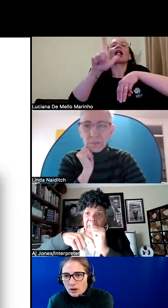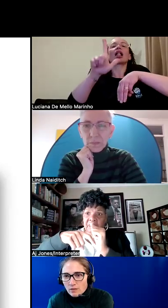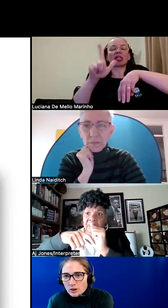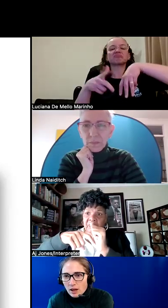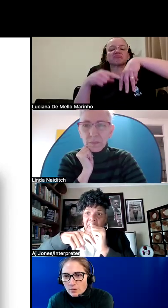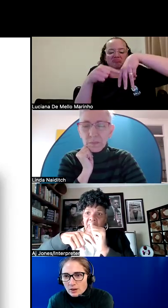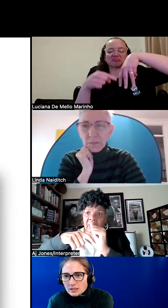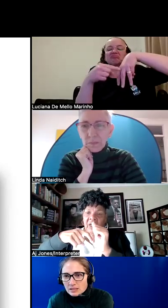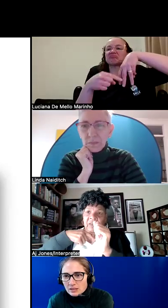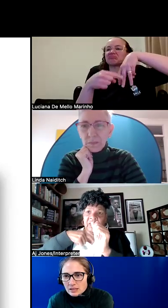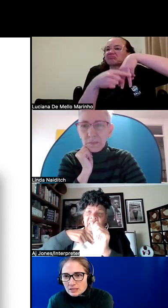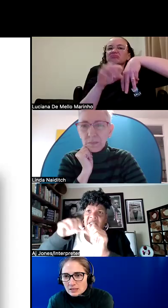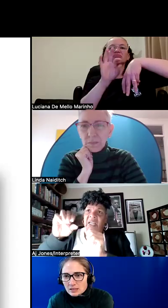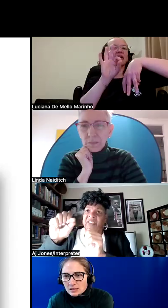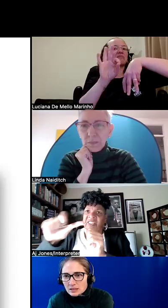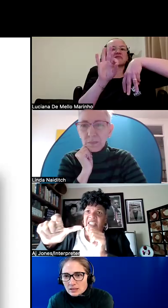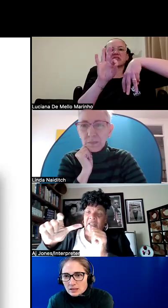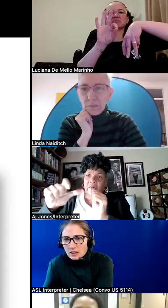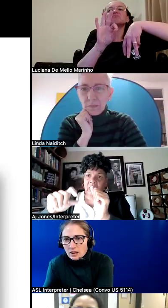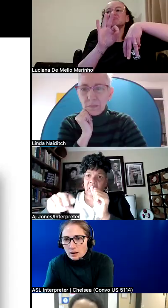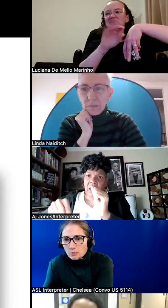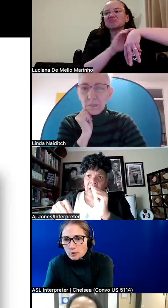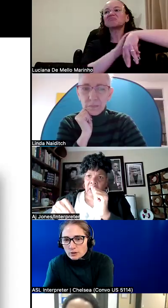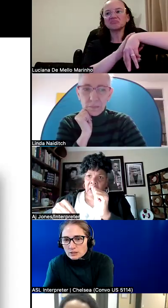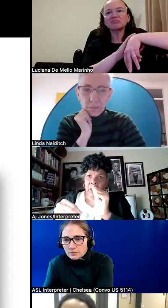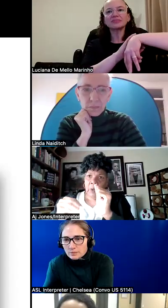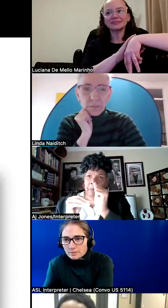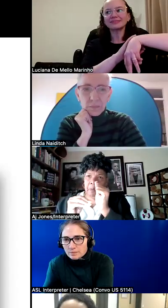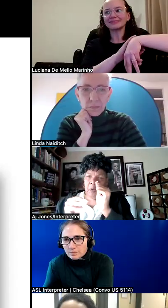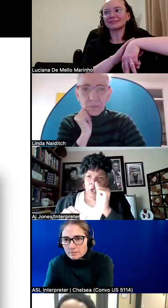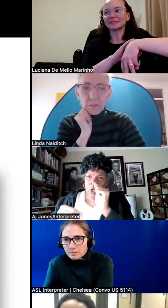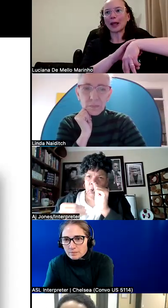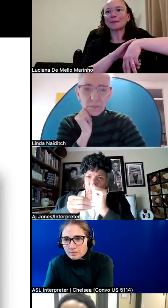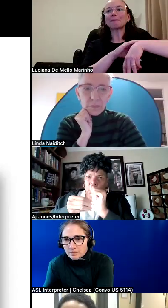they'll cover it up and seal it, and that'll be perfect.